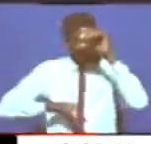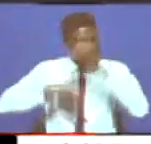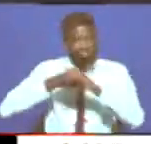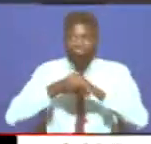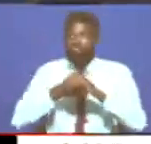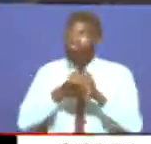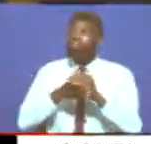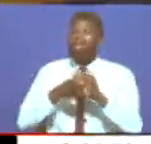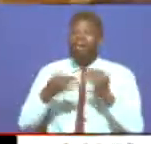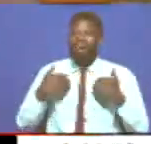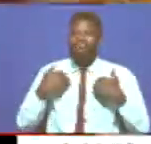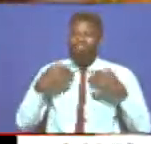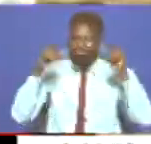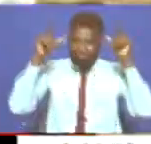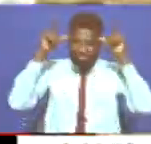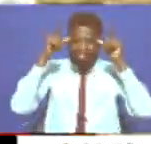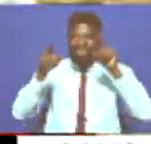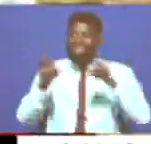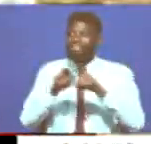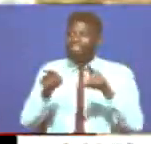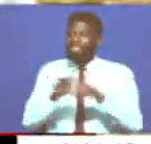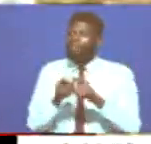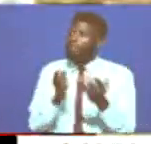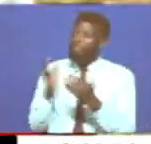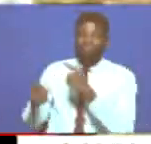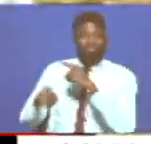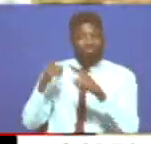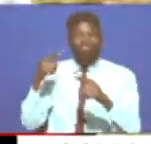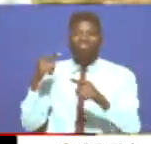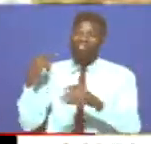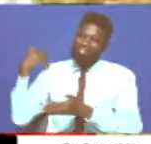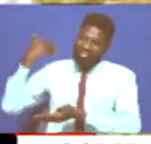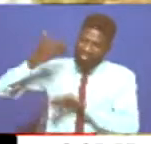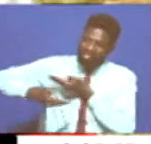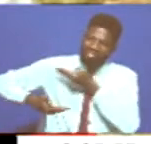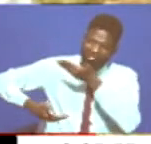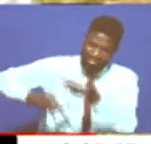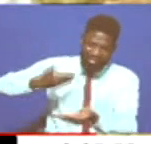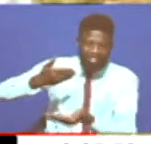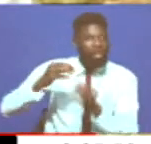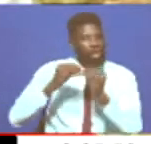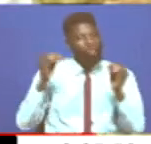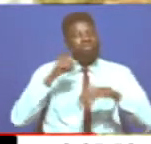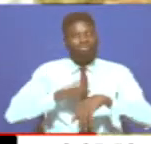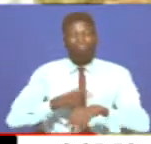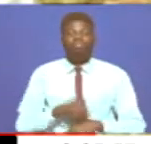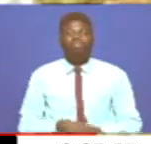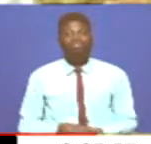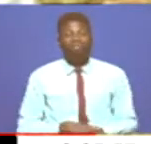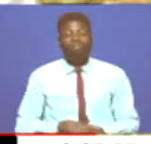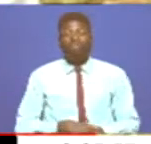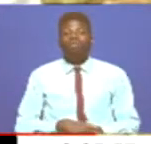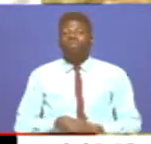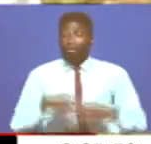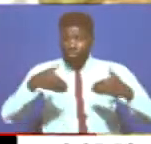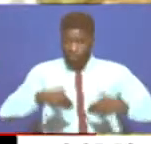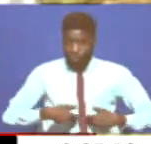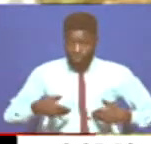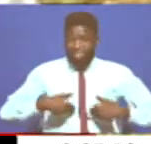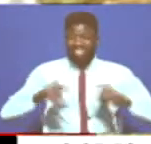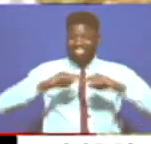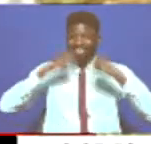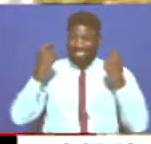been passed on from generations. Vijana wa kabila hiyo ama